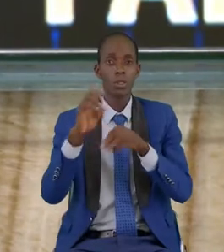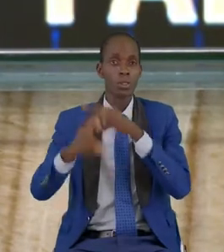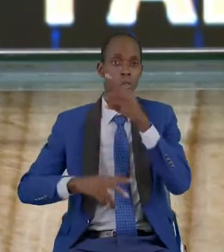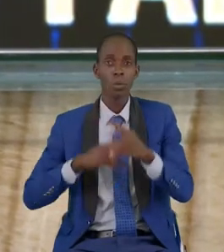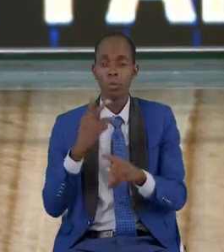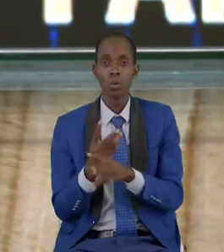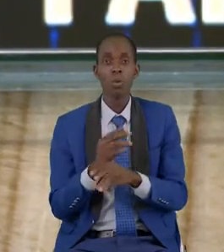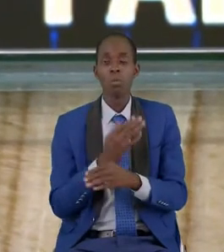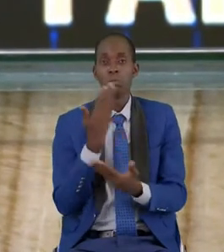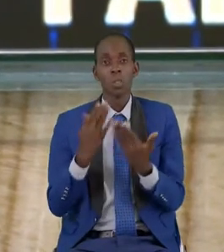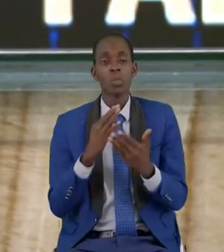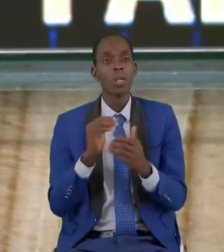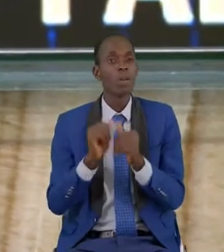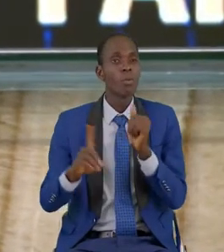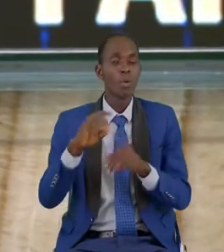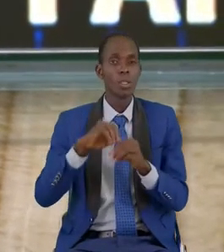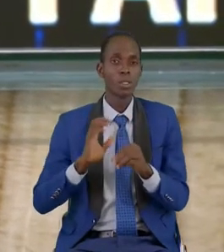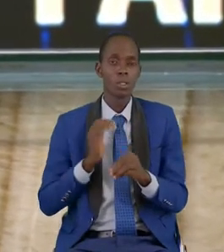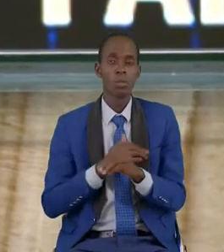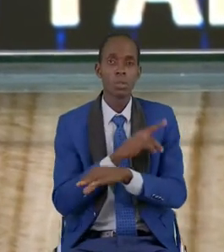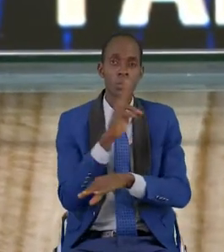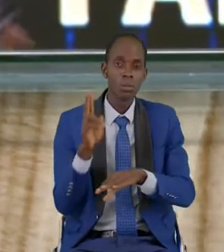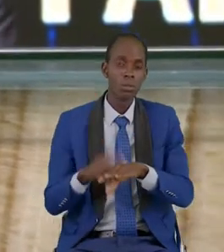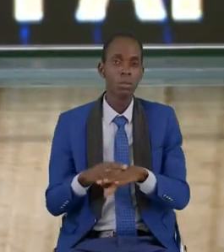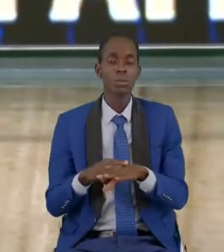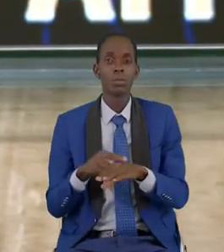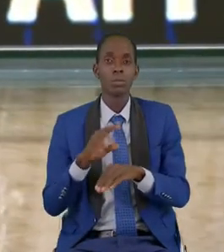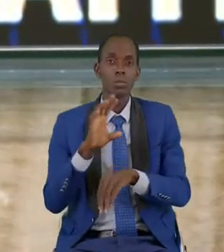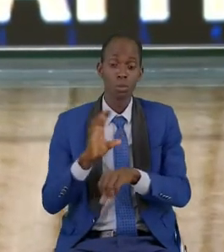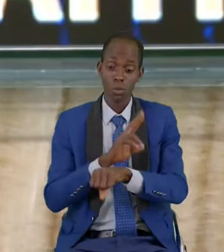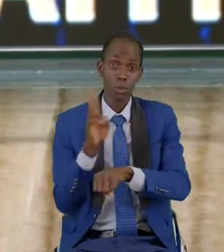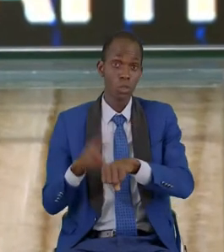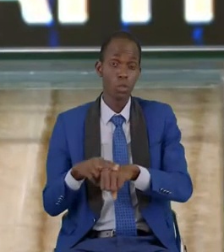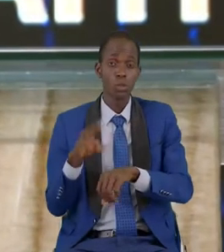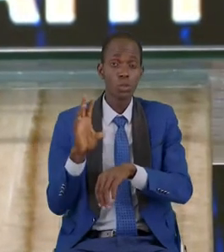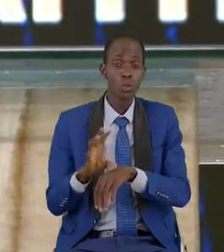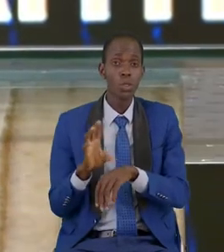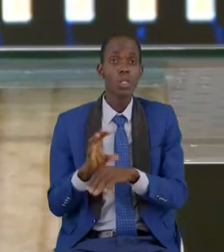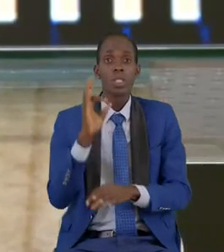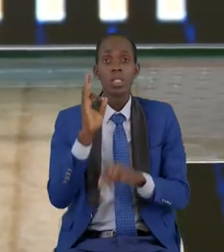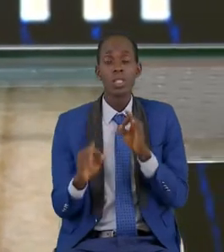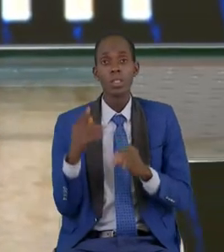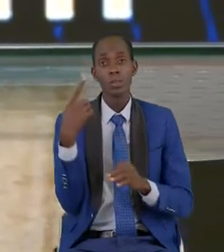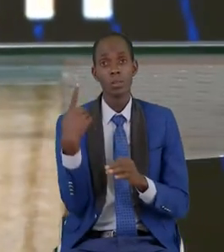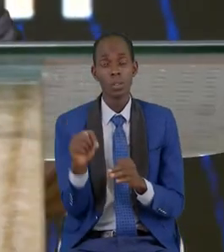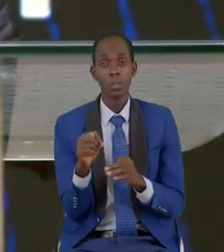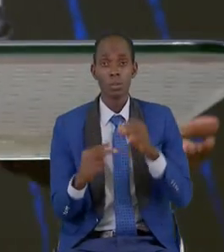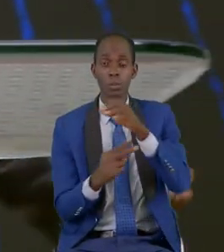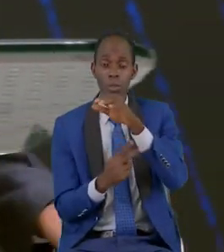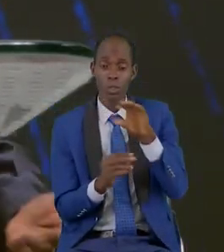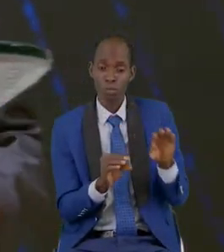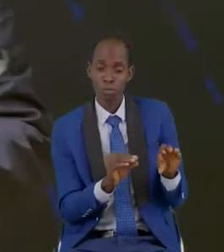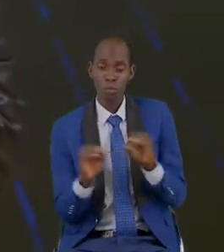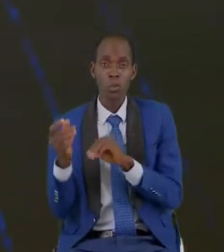over our state, maybe in our church, if he shifts from the foundation, that's very dangerous, because many